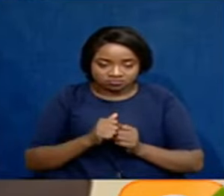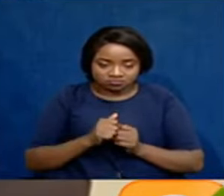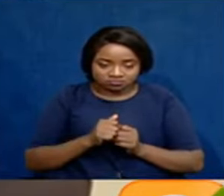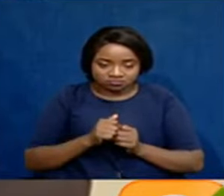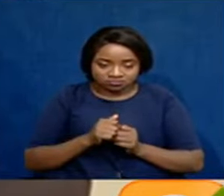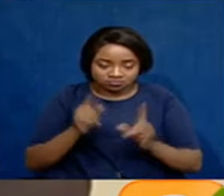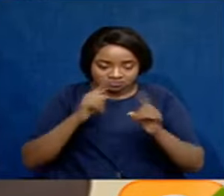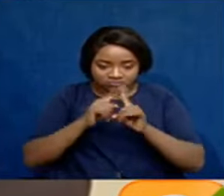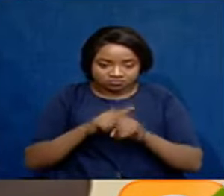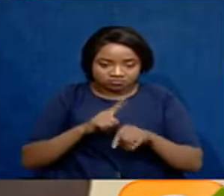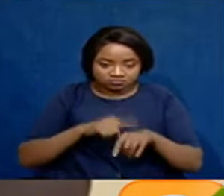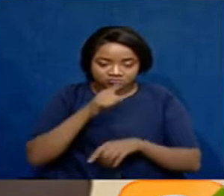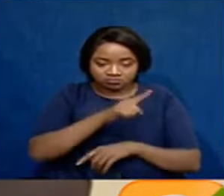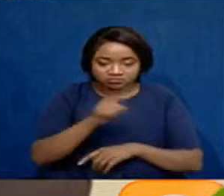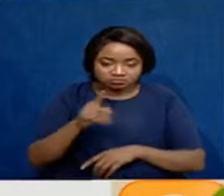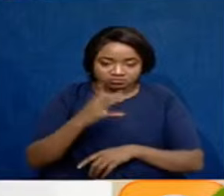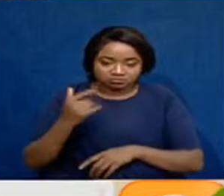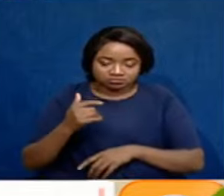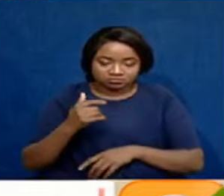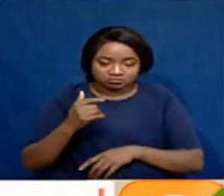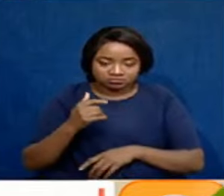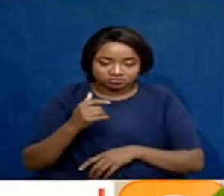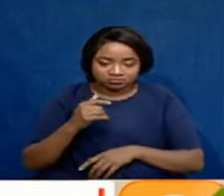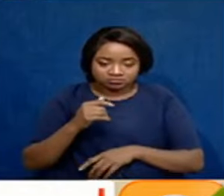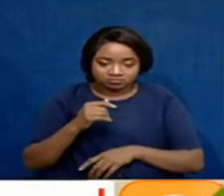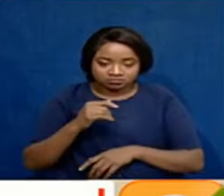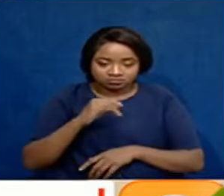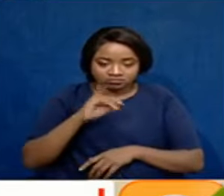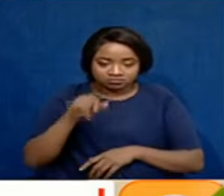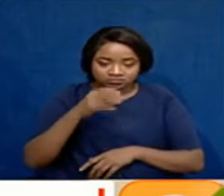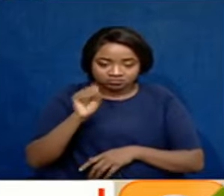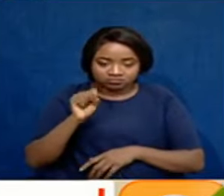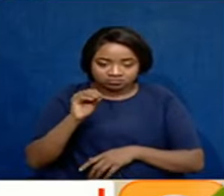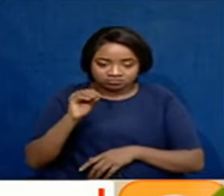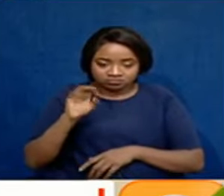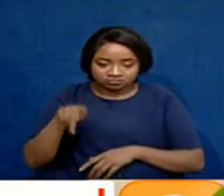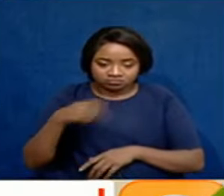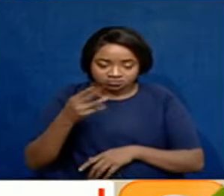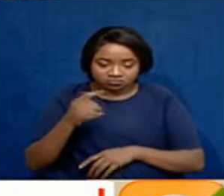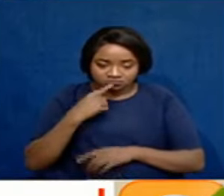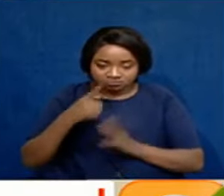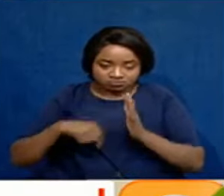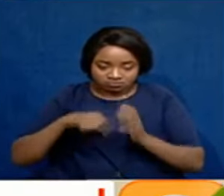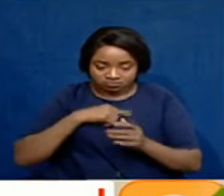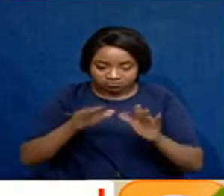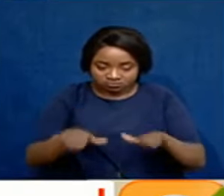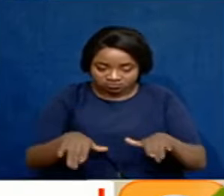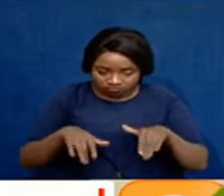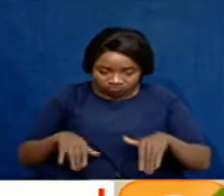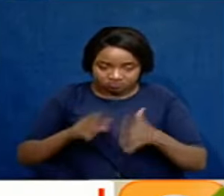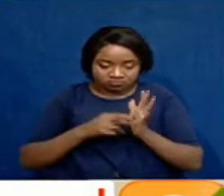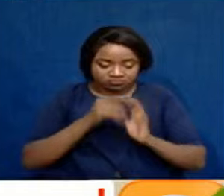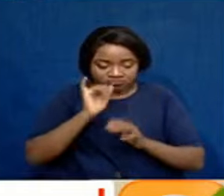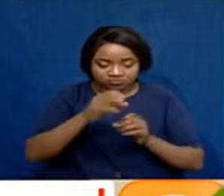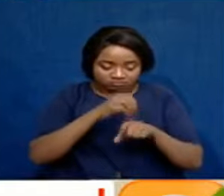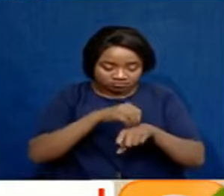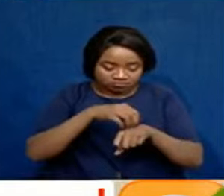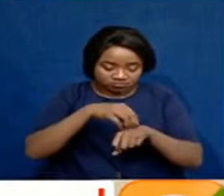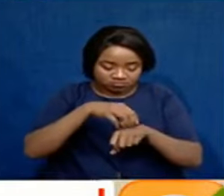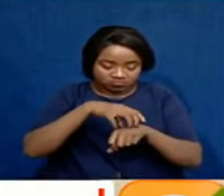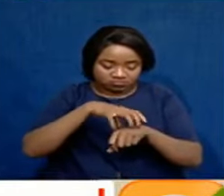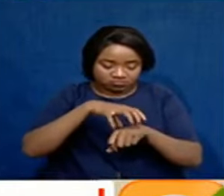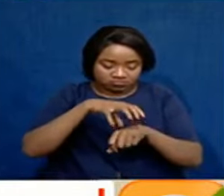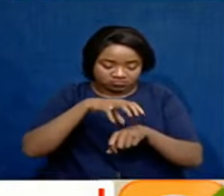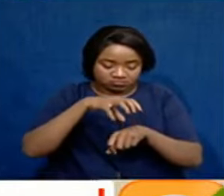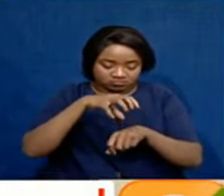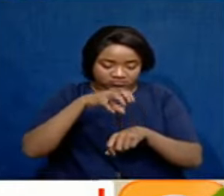when Joseph tells us to wait, unfortunately, that tumor, that prostate that is enlarging, is not waiting for anyone. And what